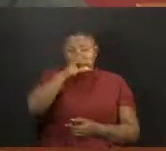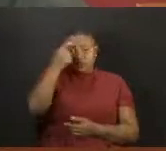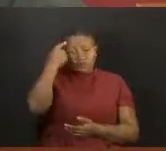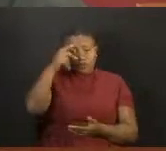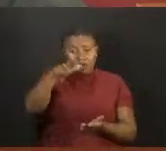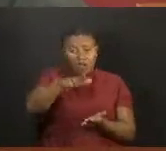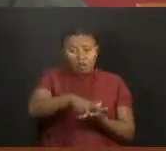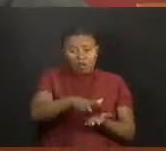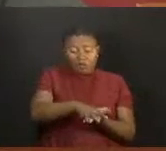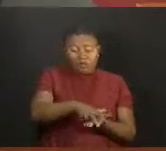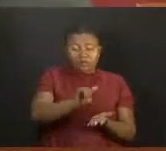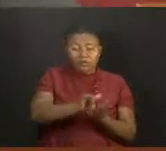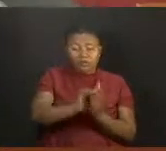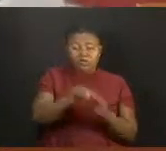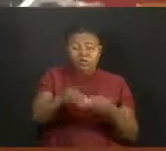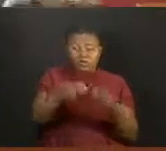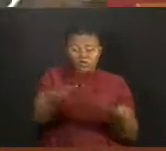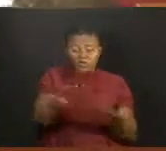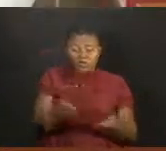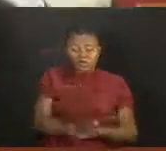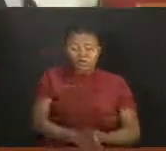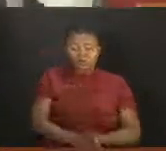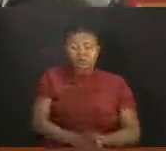also granted.